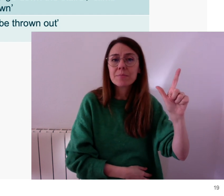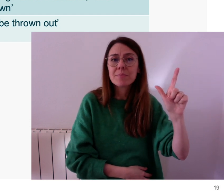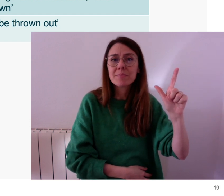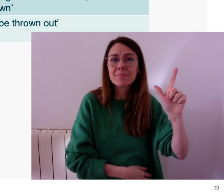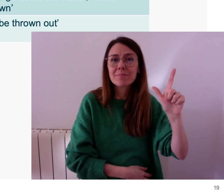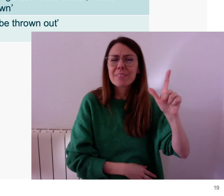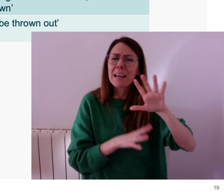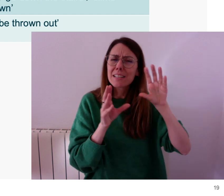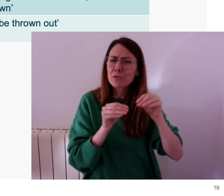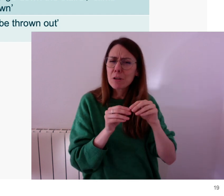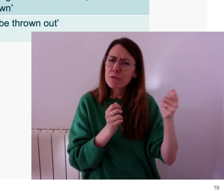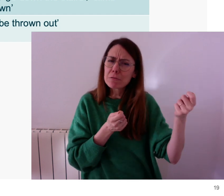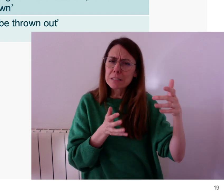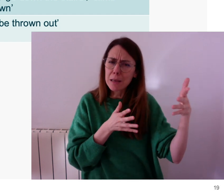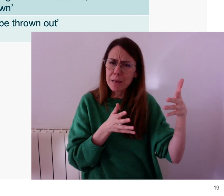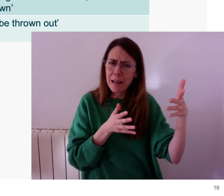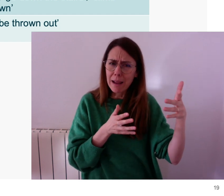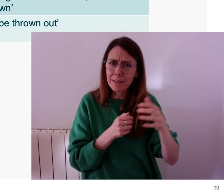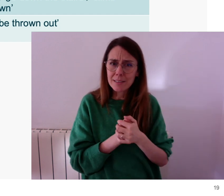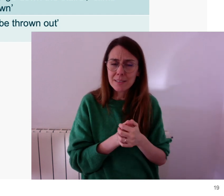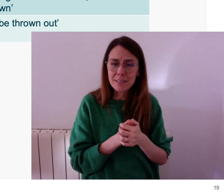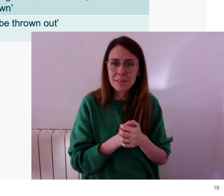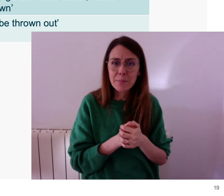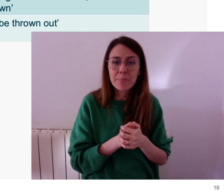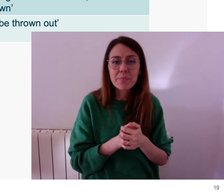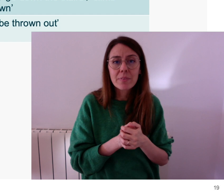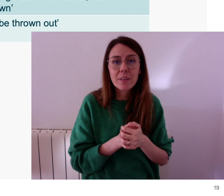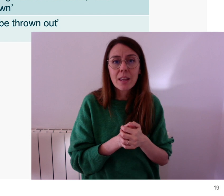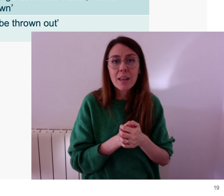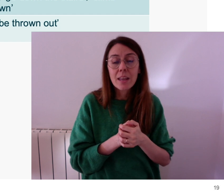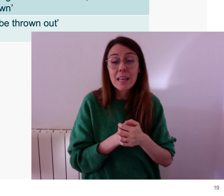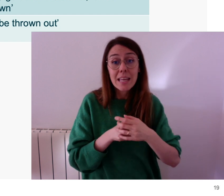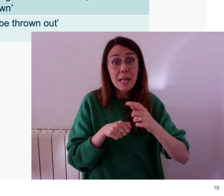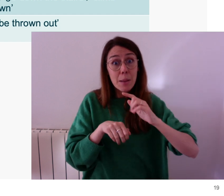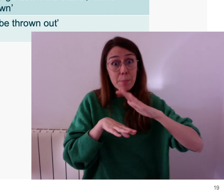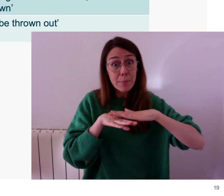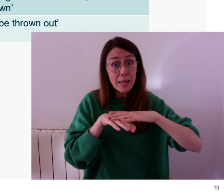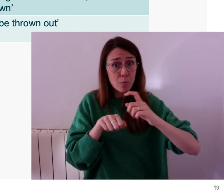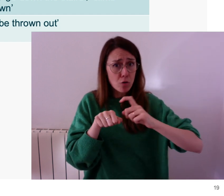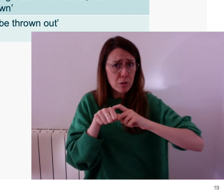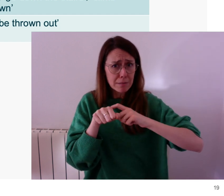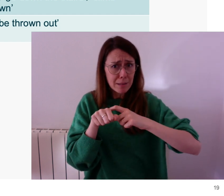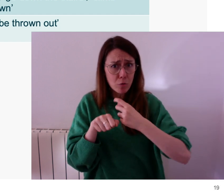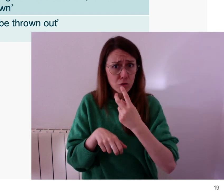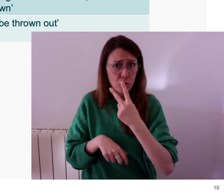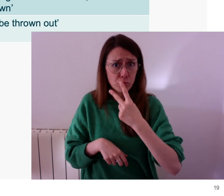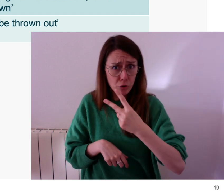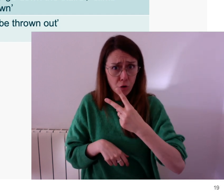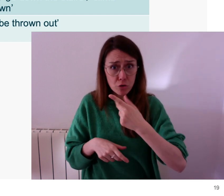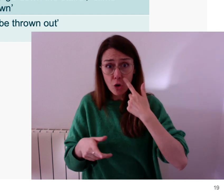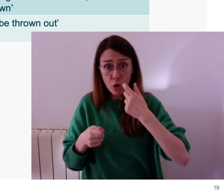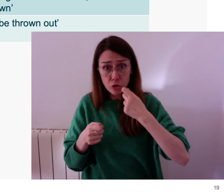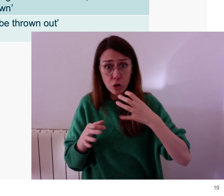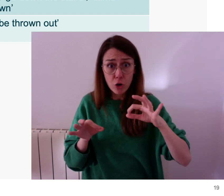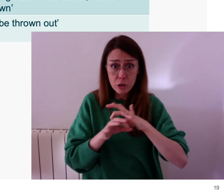be thrown out. So what we found then is that controlled